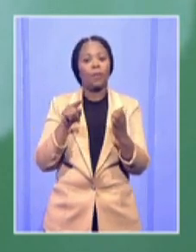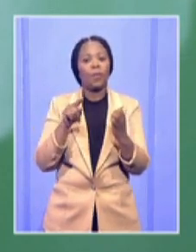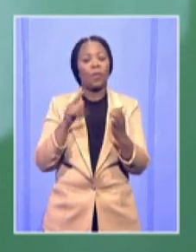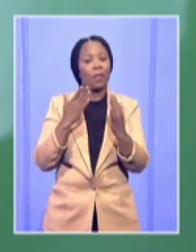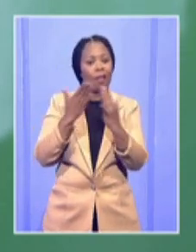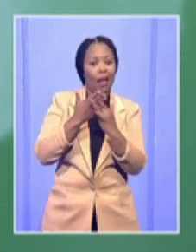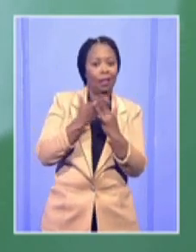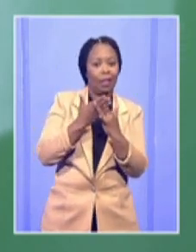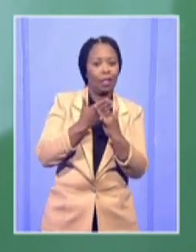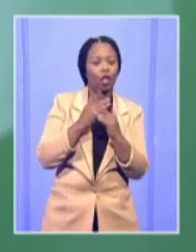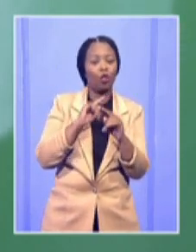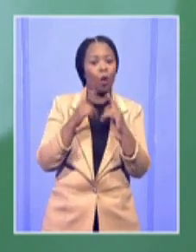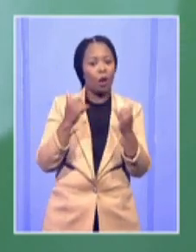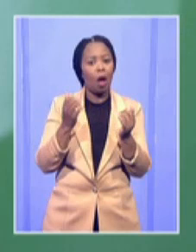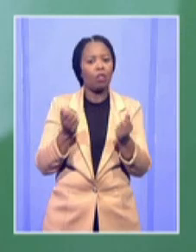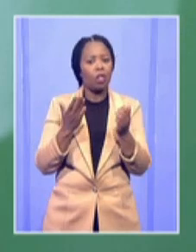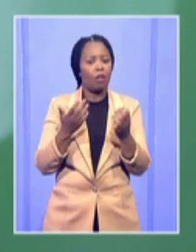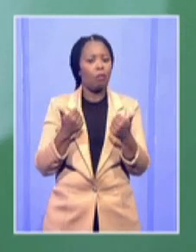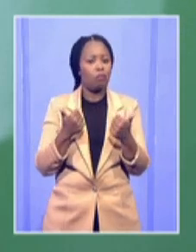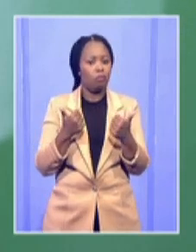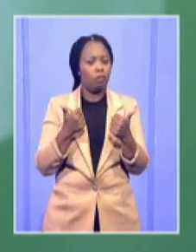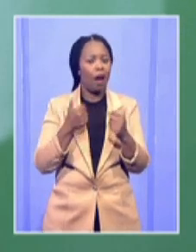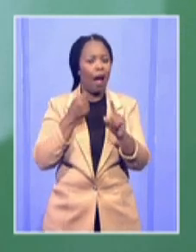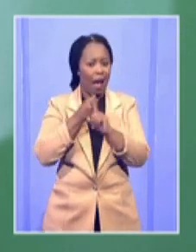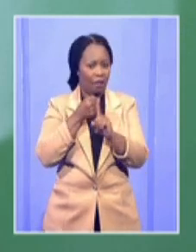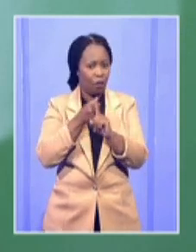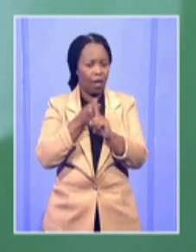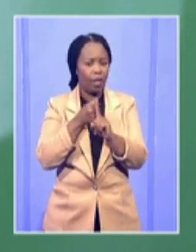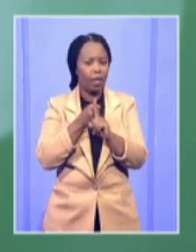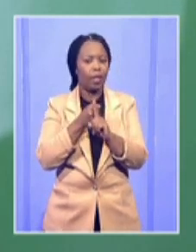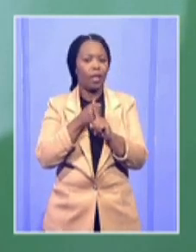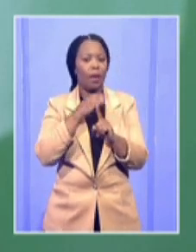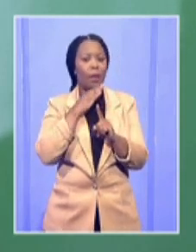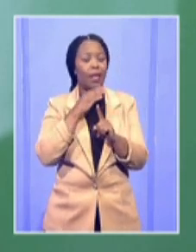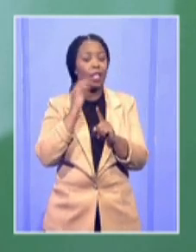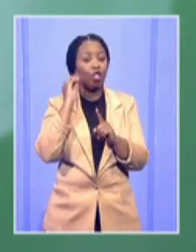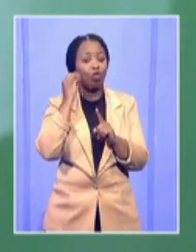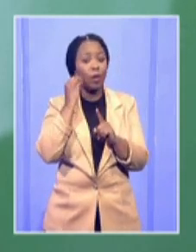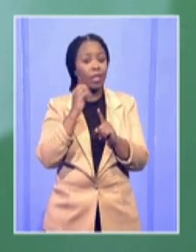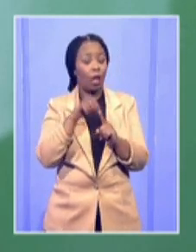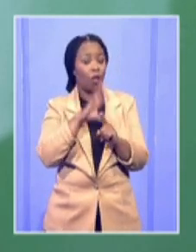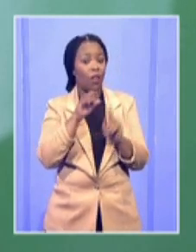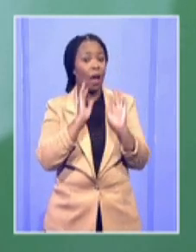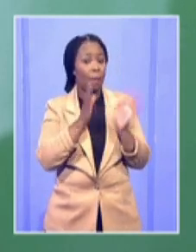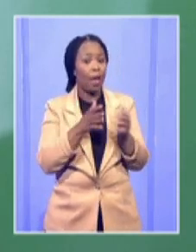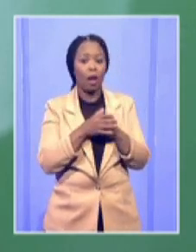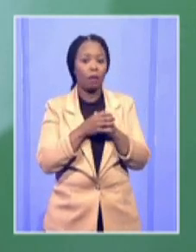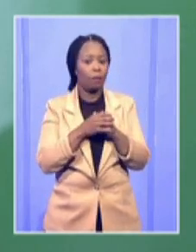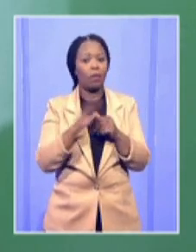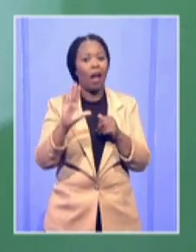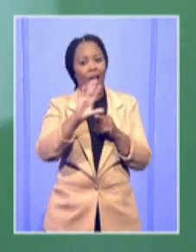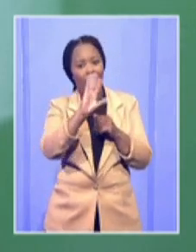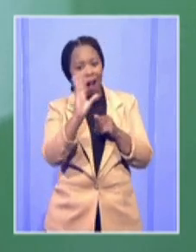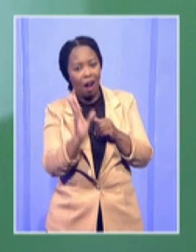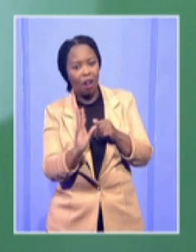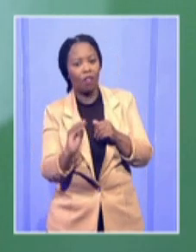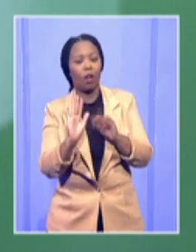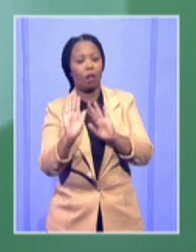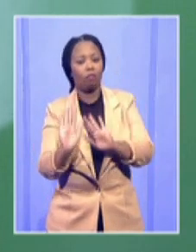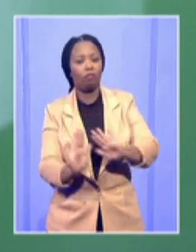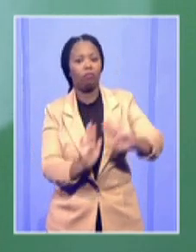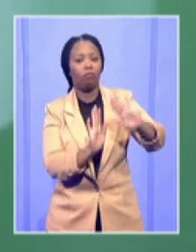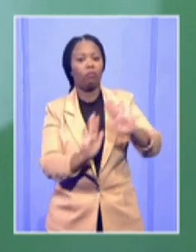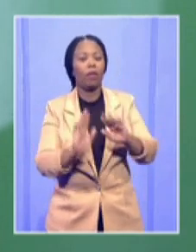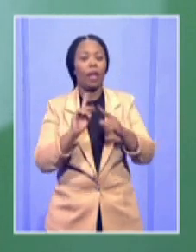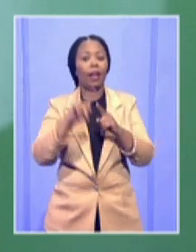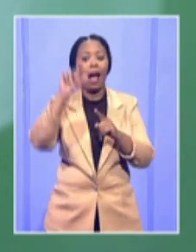as a strong voice advocating not only its interest, but the interest of the African continent and the developing